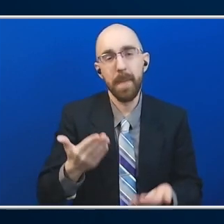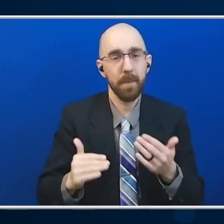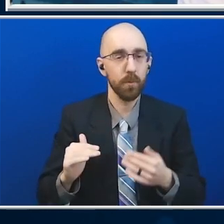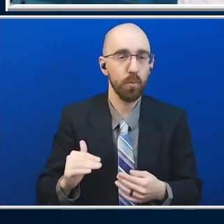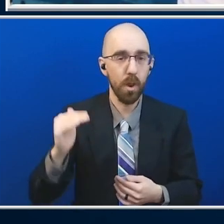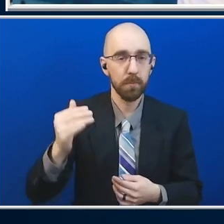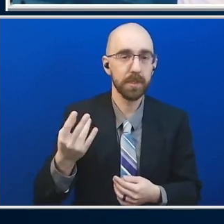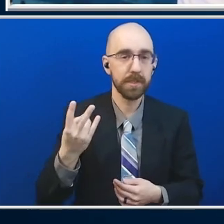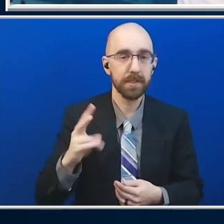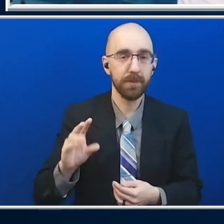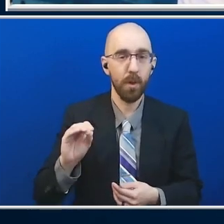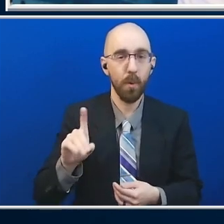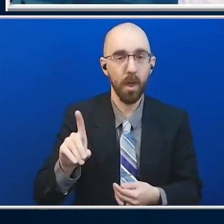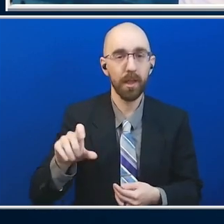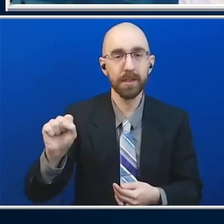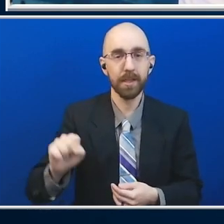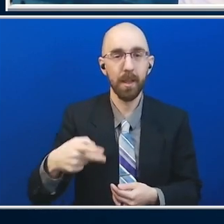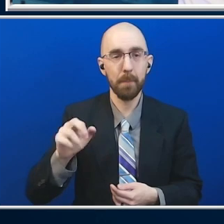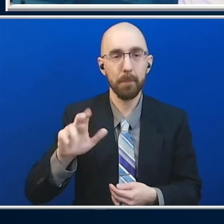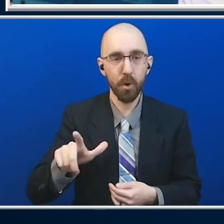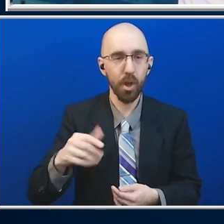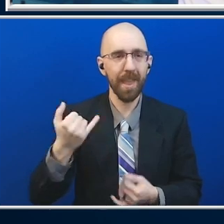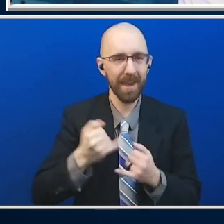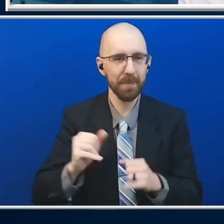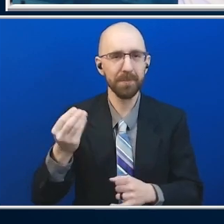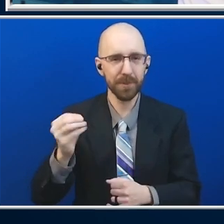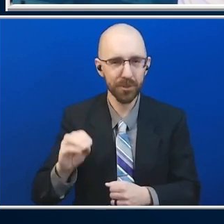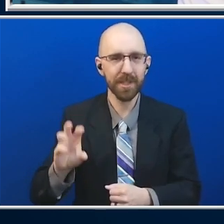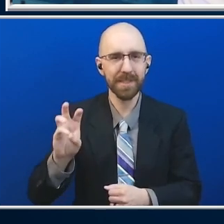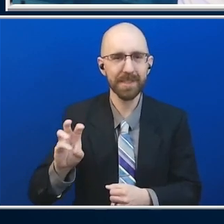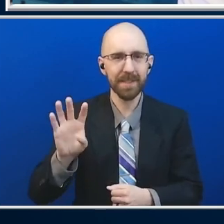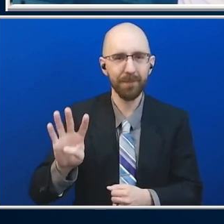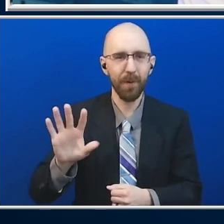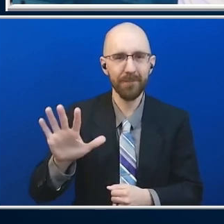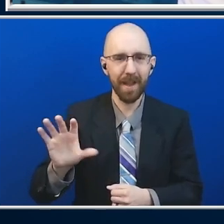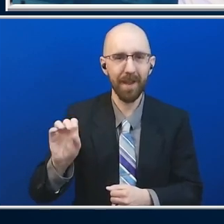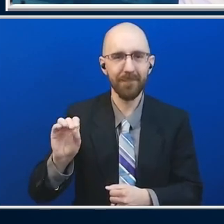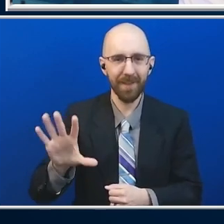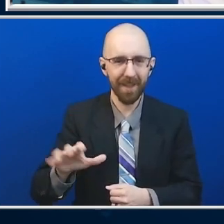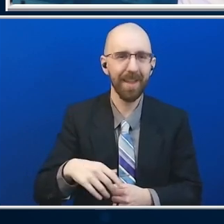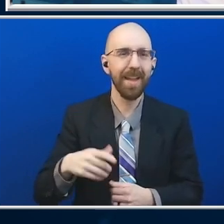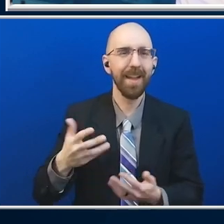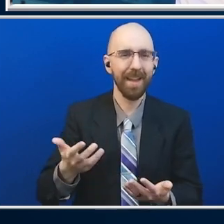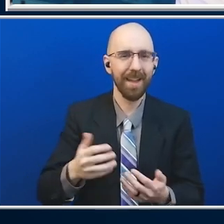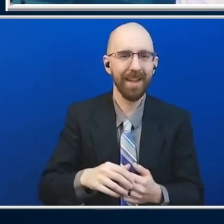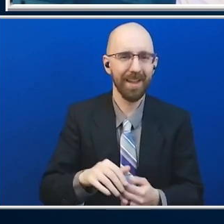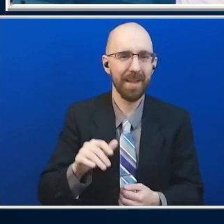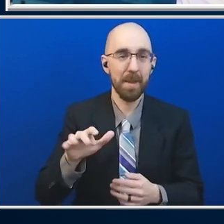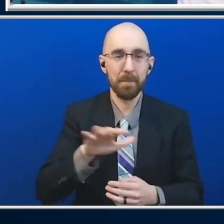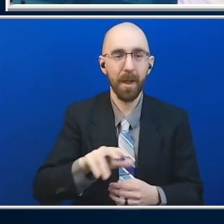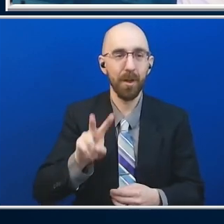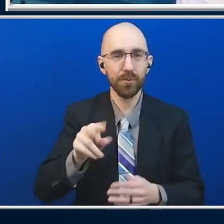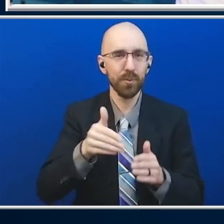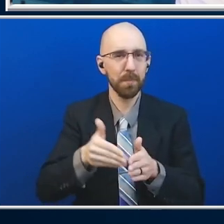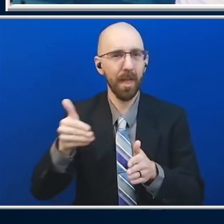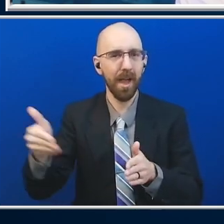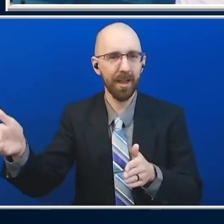Pearl, Independence, Missouri, 64050, later 64055. Oh my guys. About 2 blocks awesome. away from the corner of Nolan and